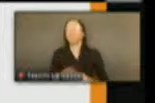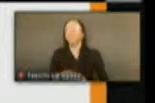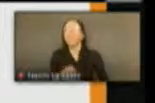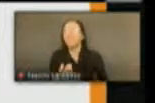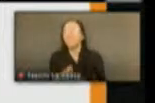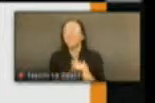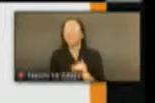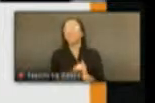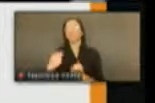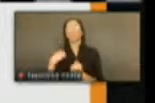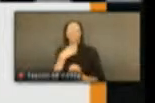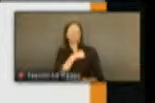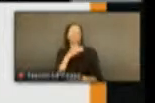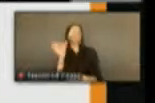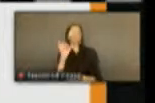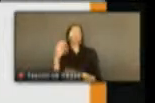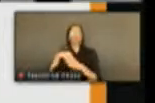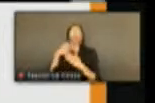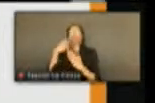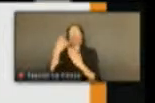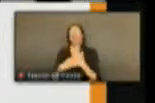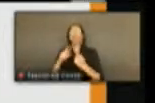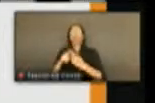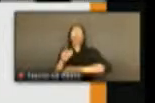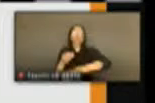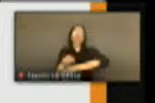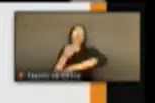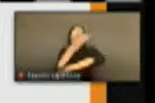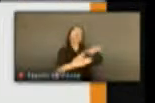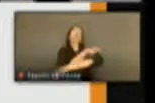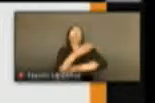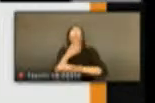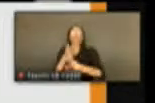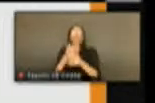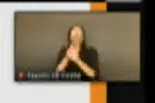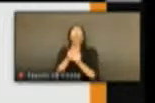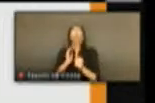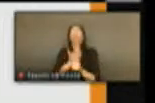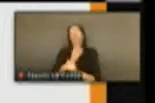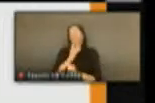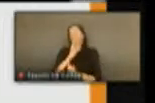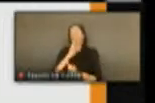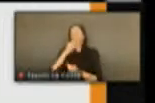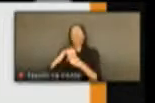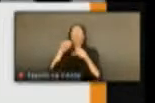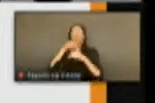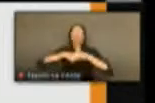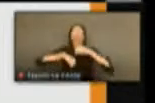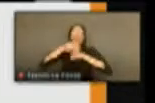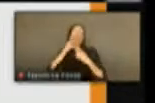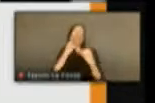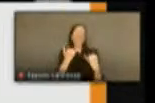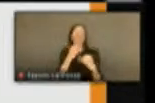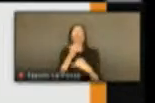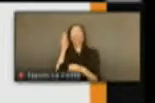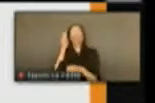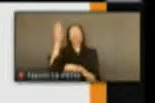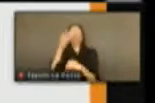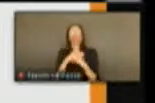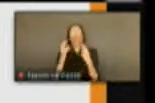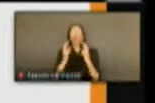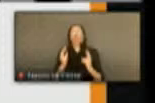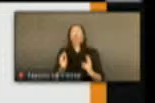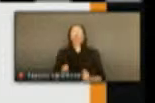water and sewer infrastructure for today and the future. In the Health and Society Strategic Area, the